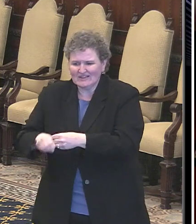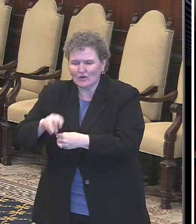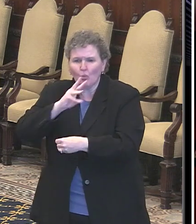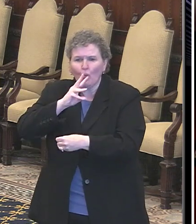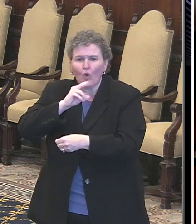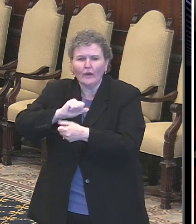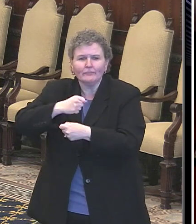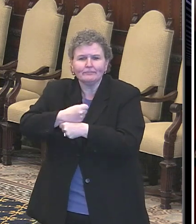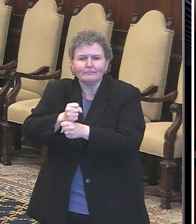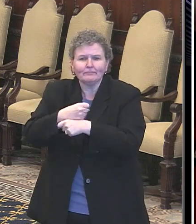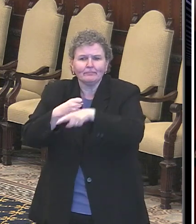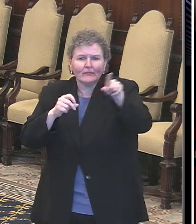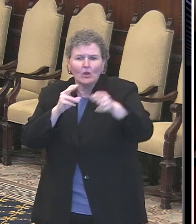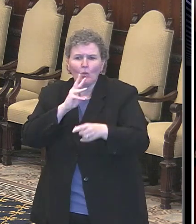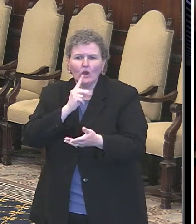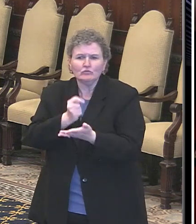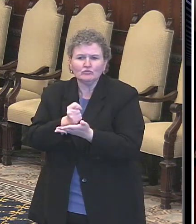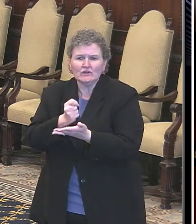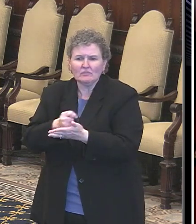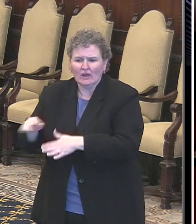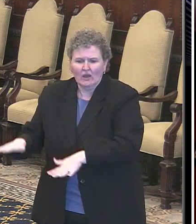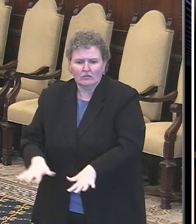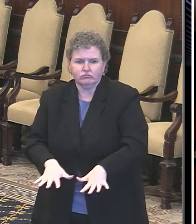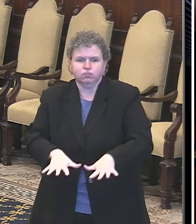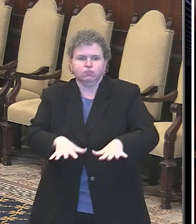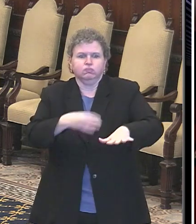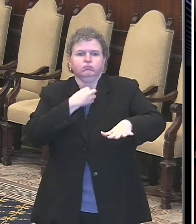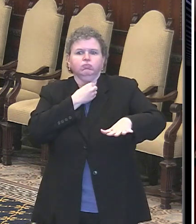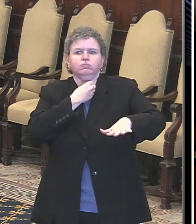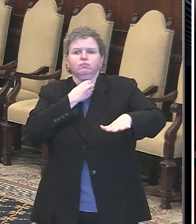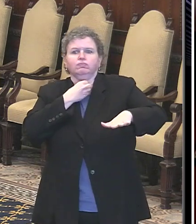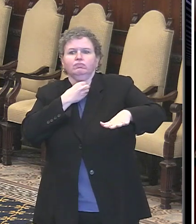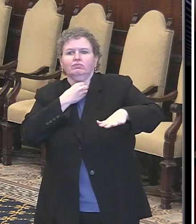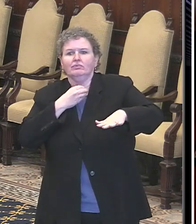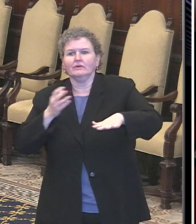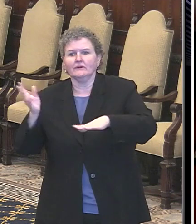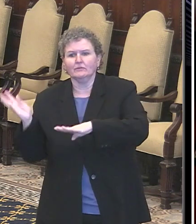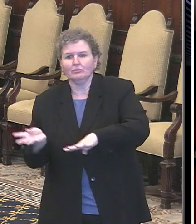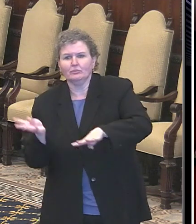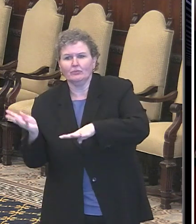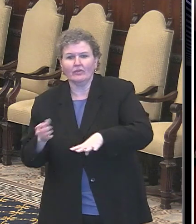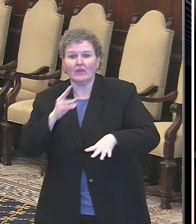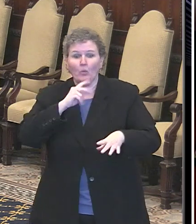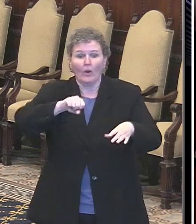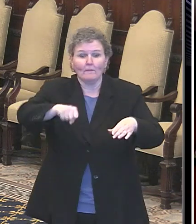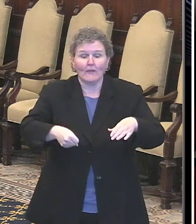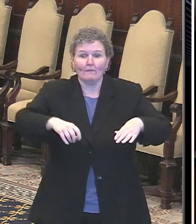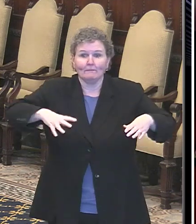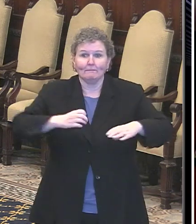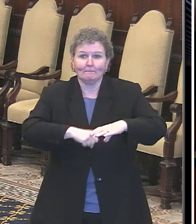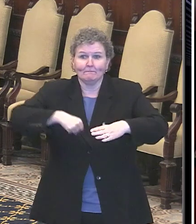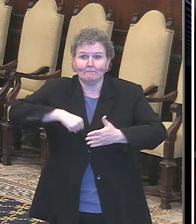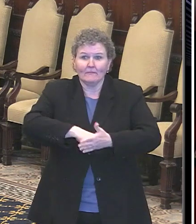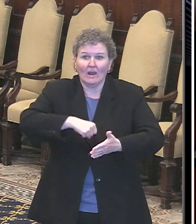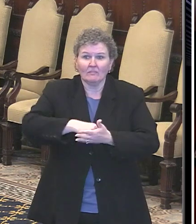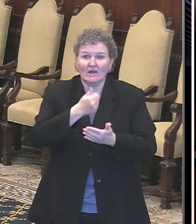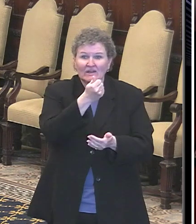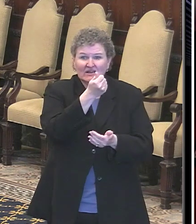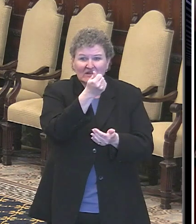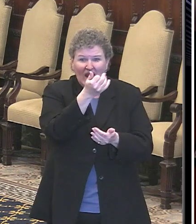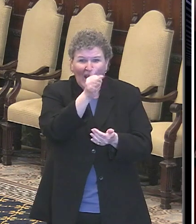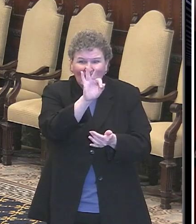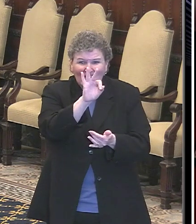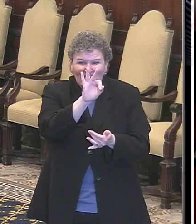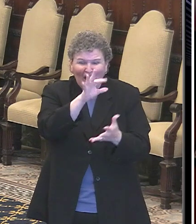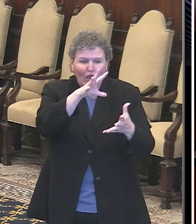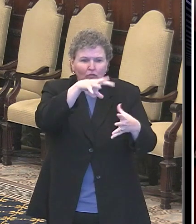private property. So far, 19 of the Philadelphia Water Department's pumping stations have been impacted by PPE waste, including